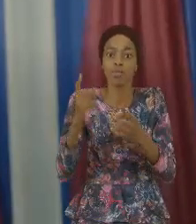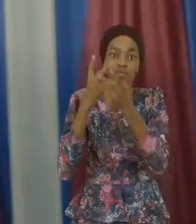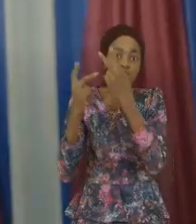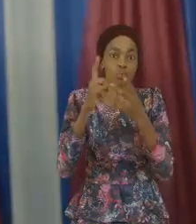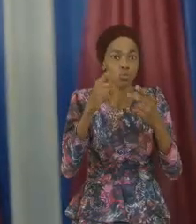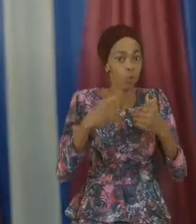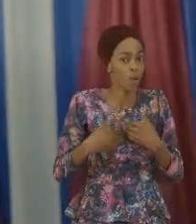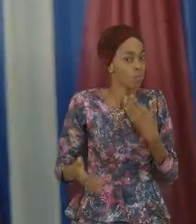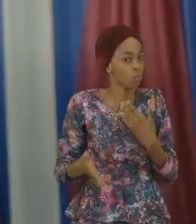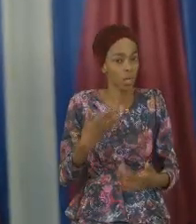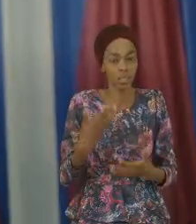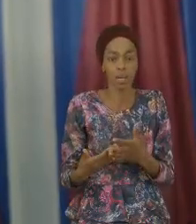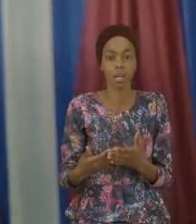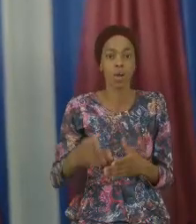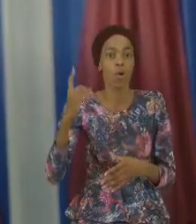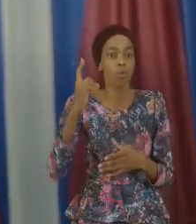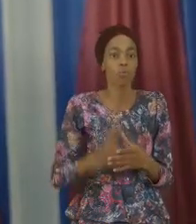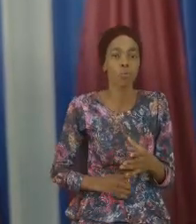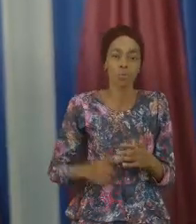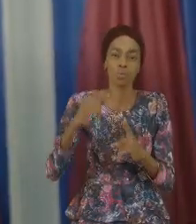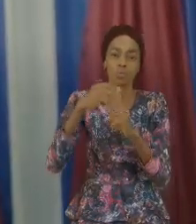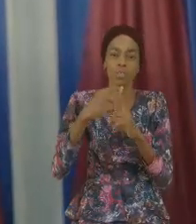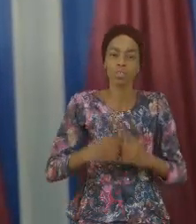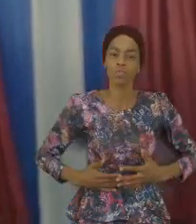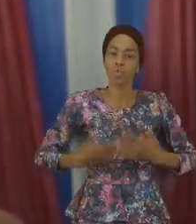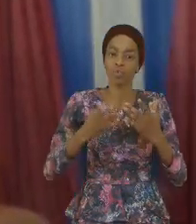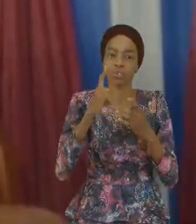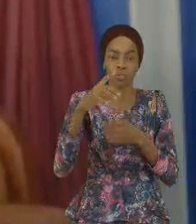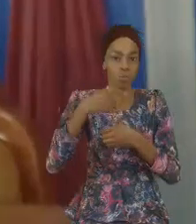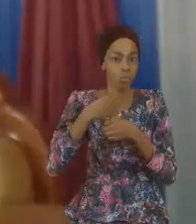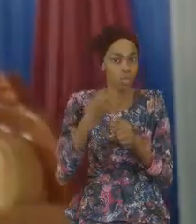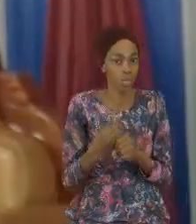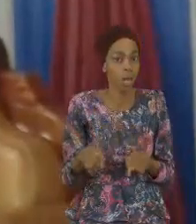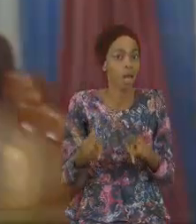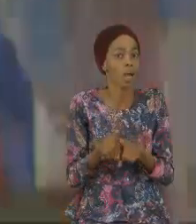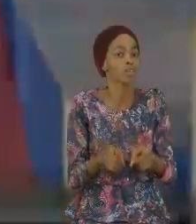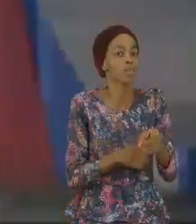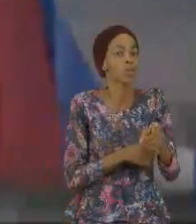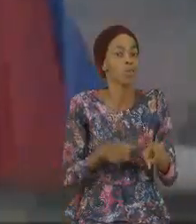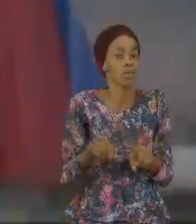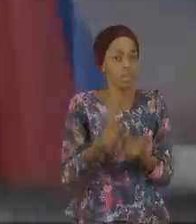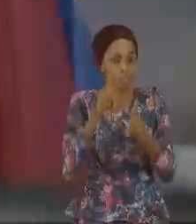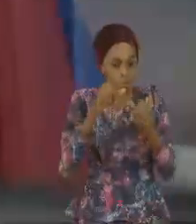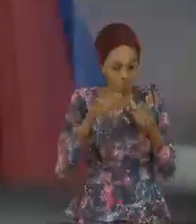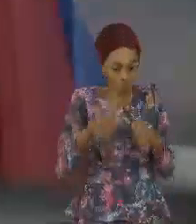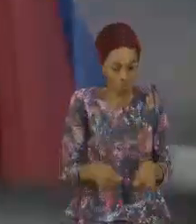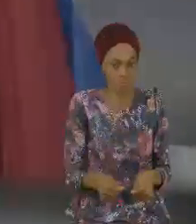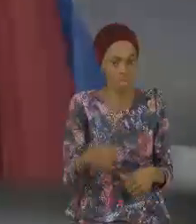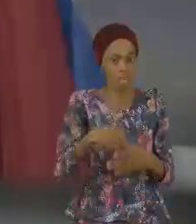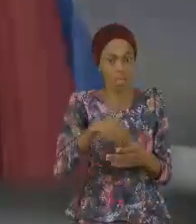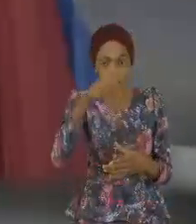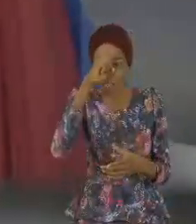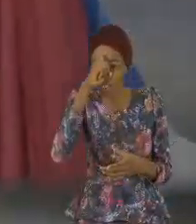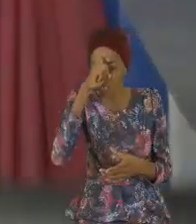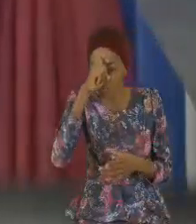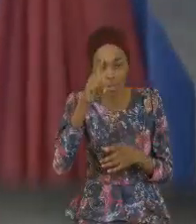no matter what positive confession you make, as long as you live and abide in Egypt,